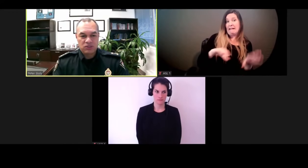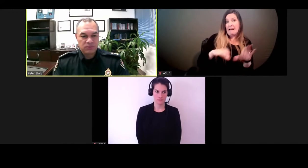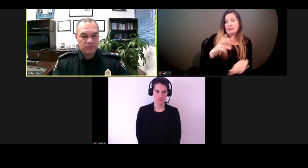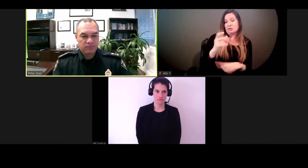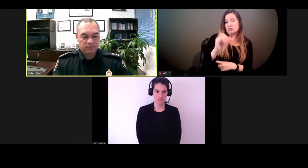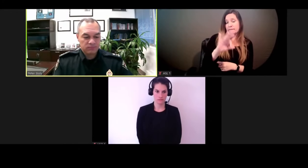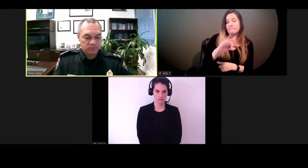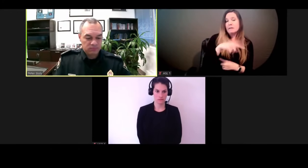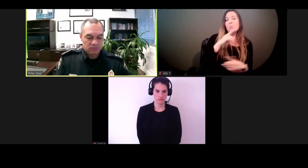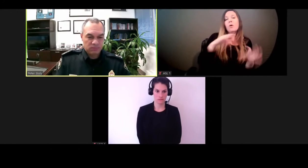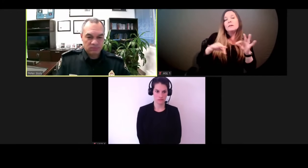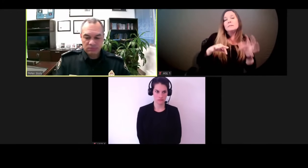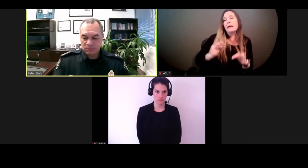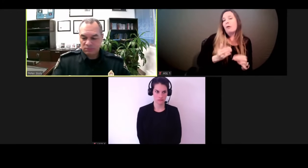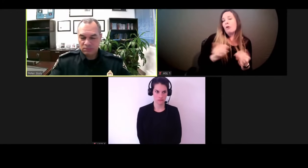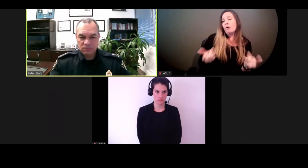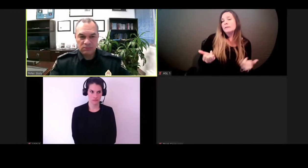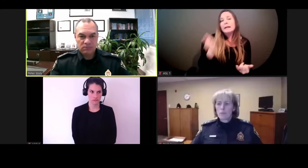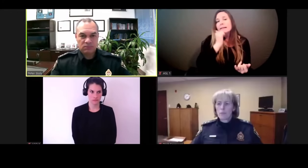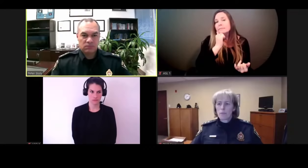operations.